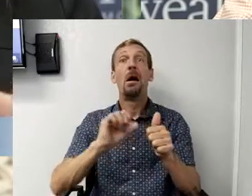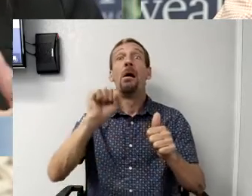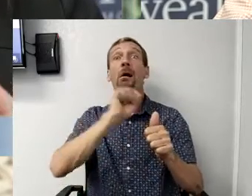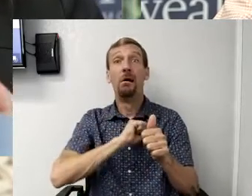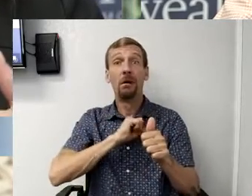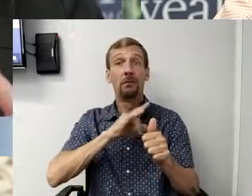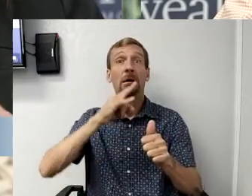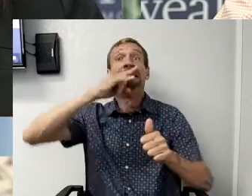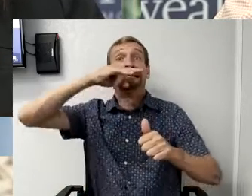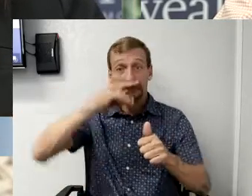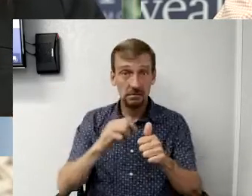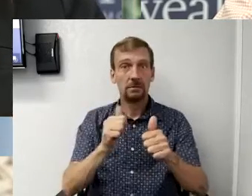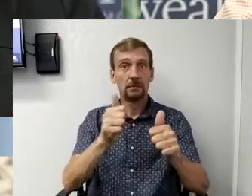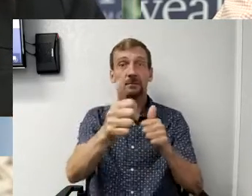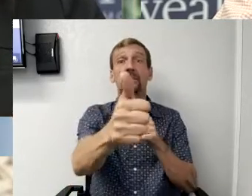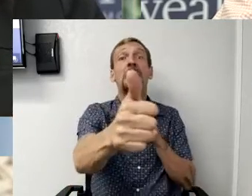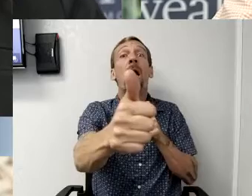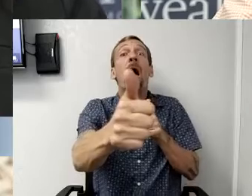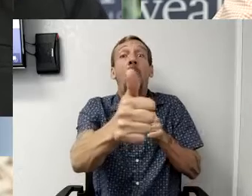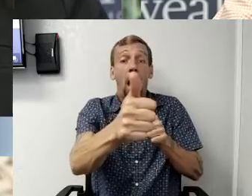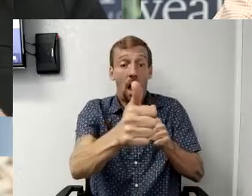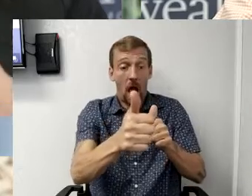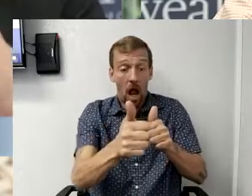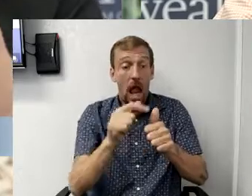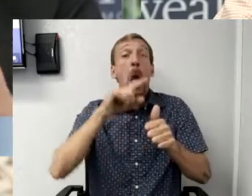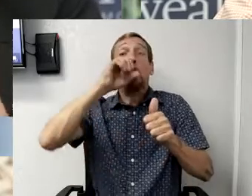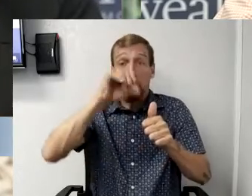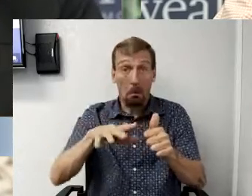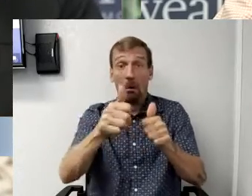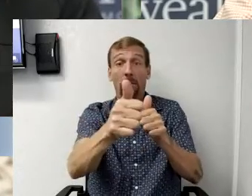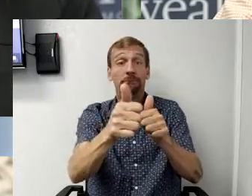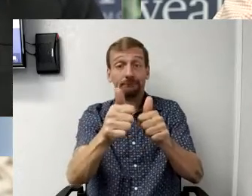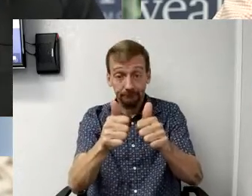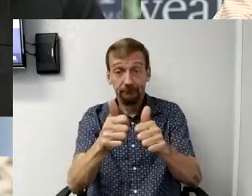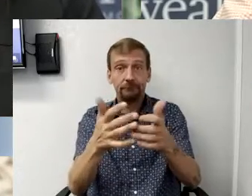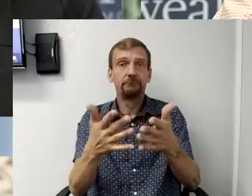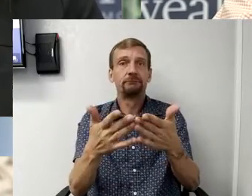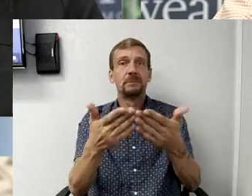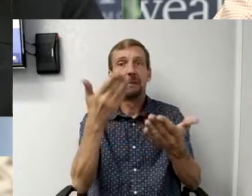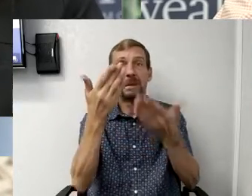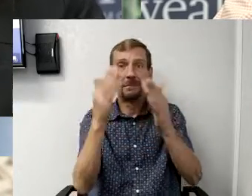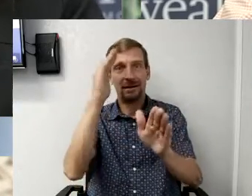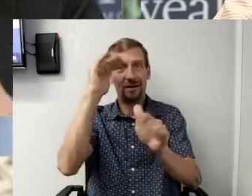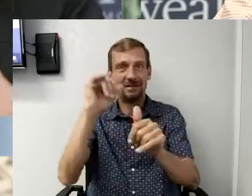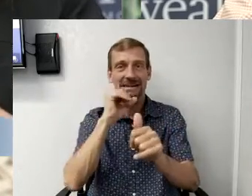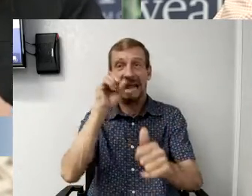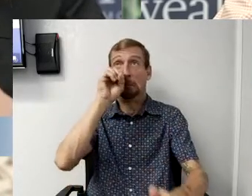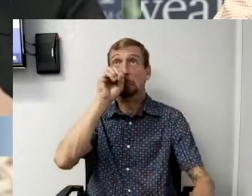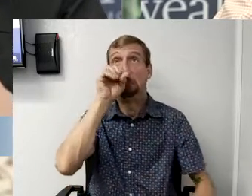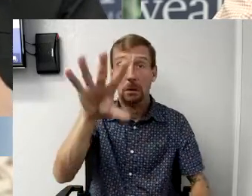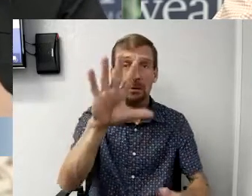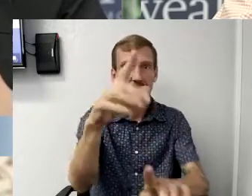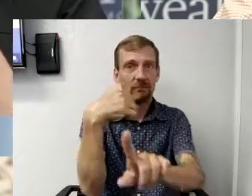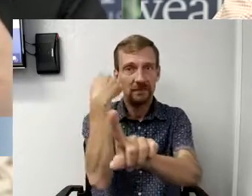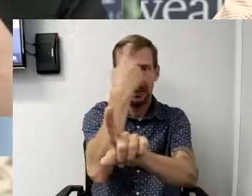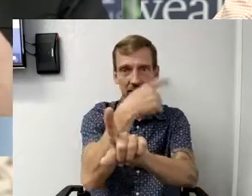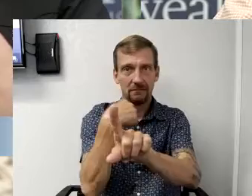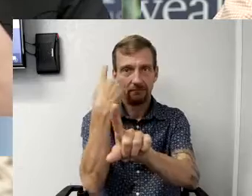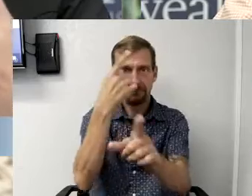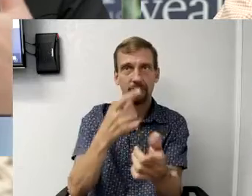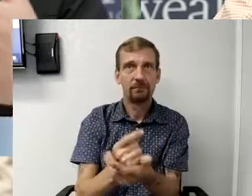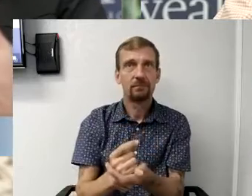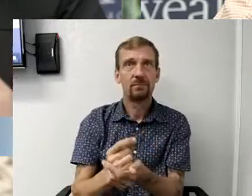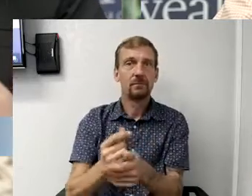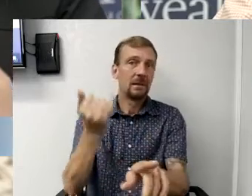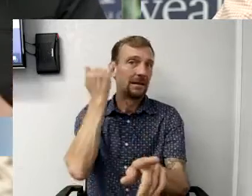sneezed, and the timing is right as they walked by you, and maybe they didn't sneeze in your face, I really hope that wouldn't happen, but And there's a hole in the fence at